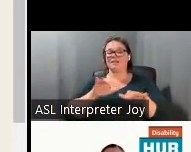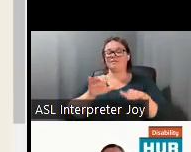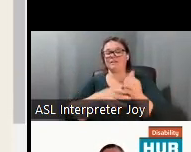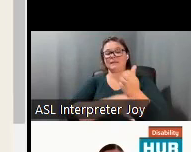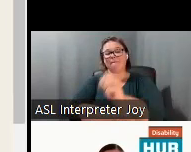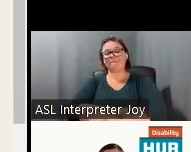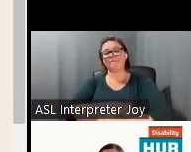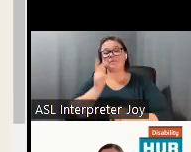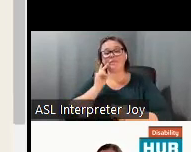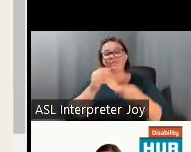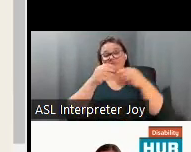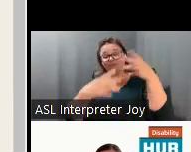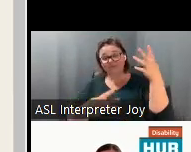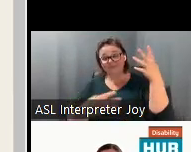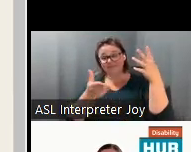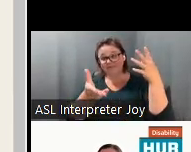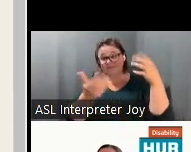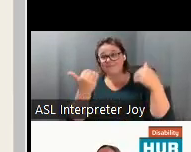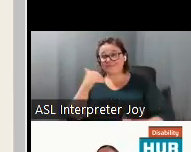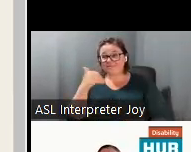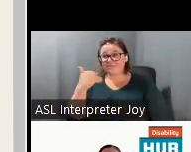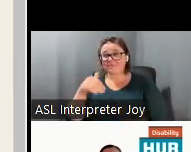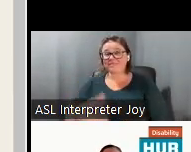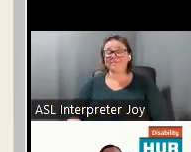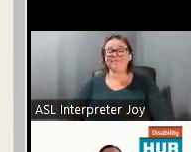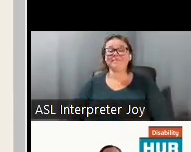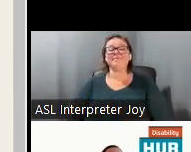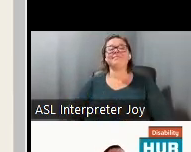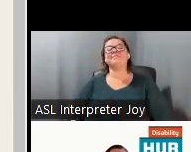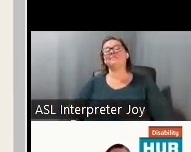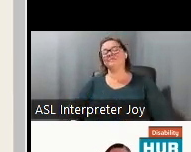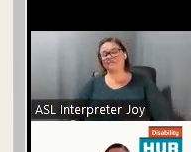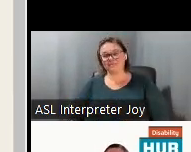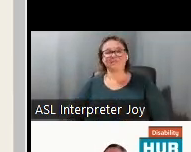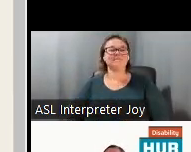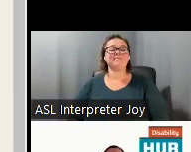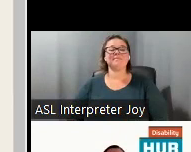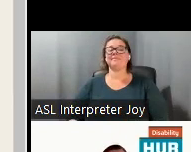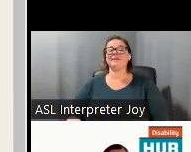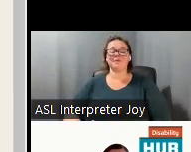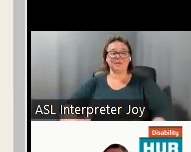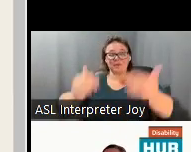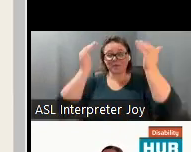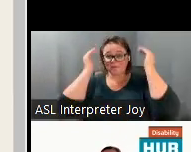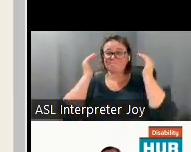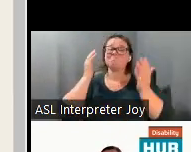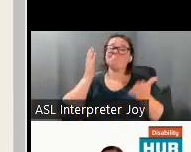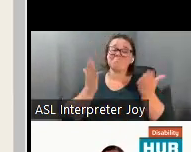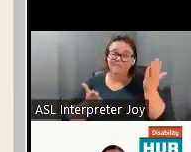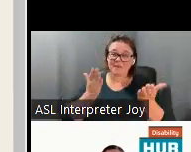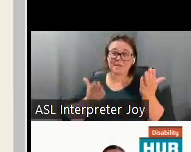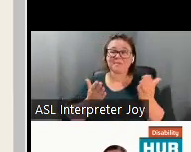how many activities there are in here. Oh my gosh, overwhelming, maybe.